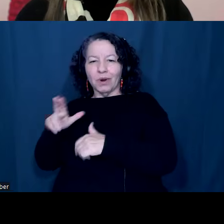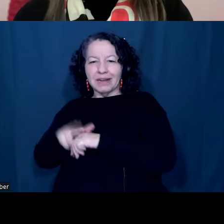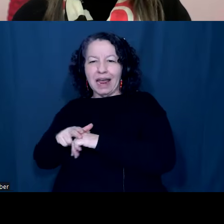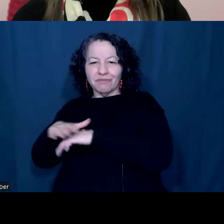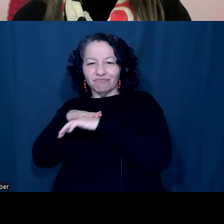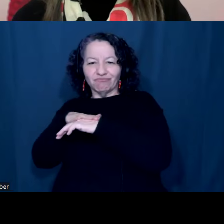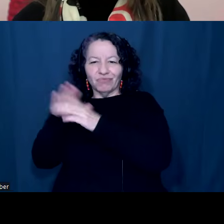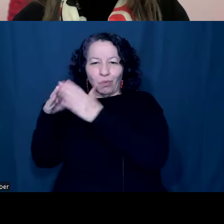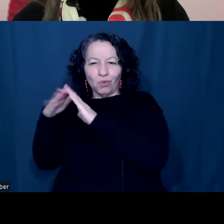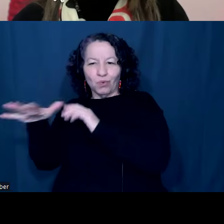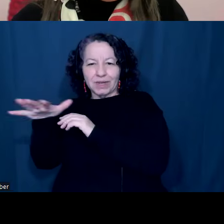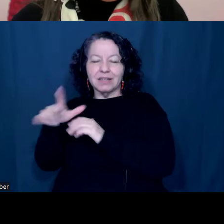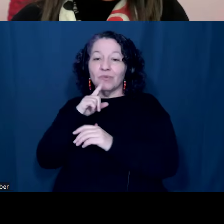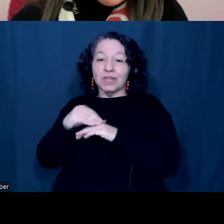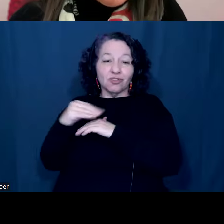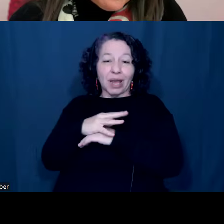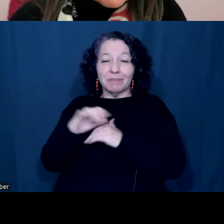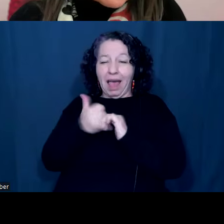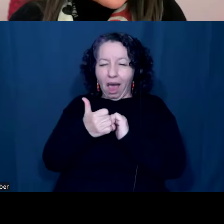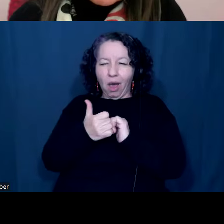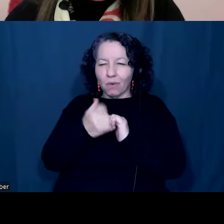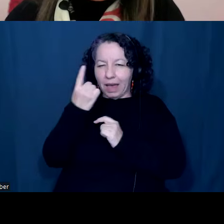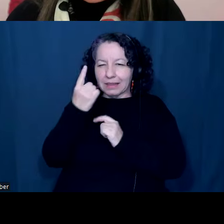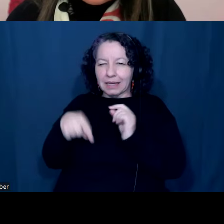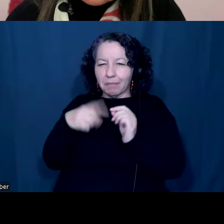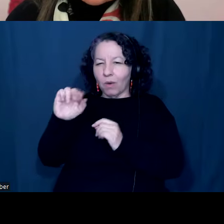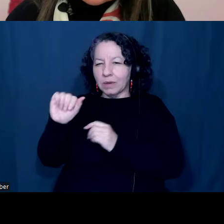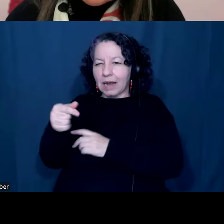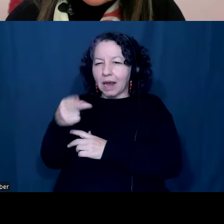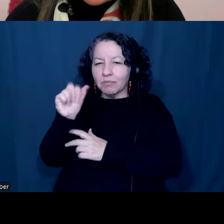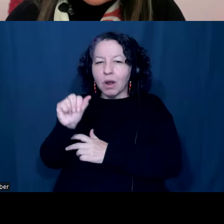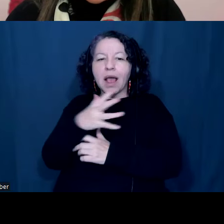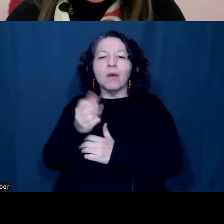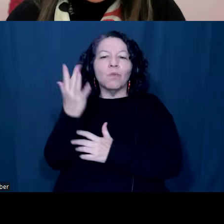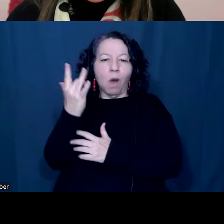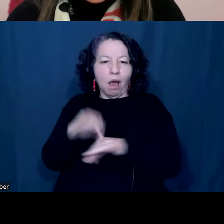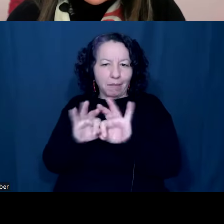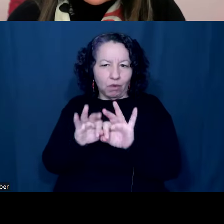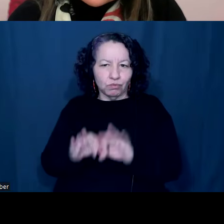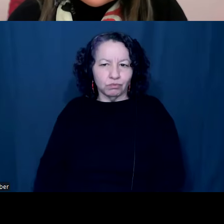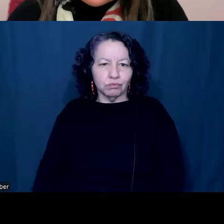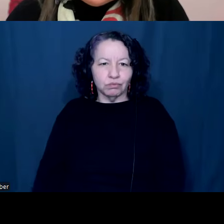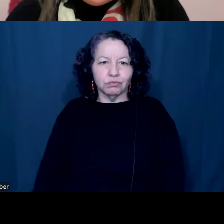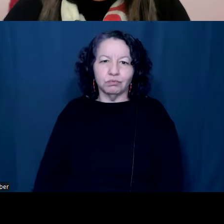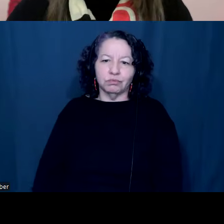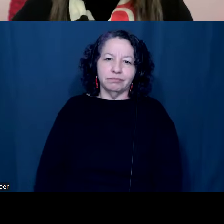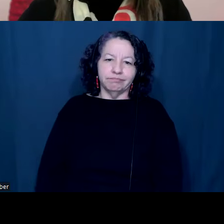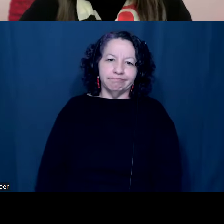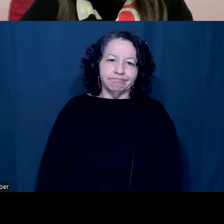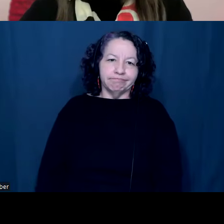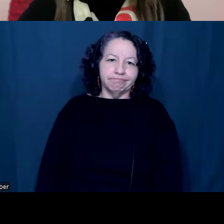I think about NAGPRA and why it matters.